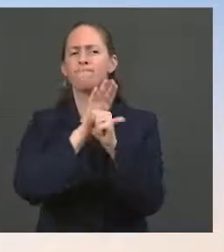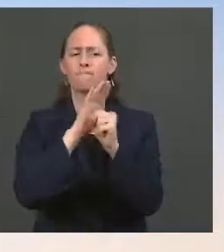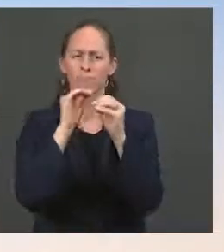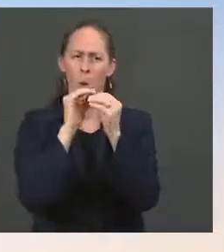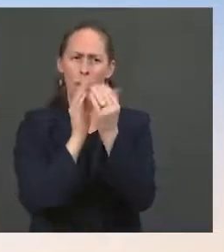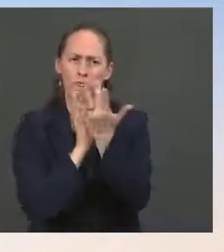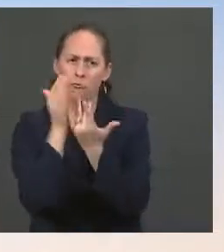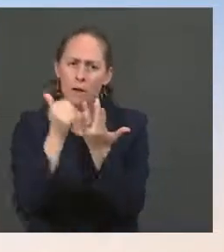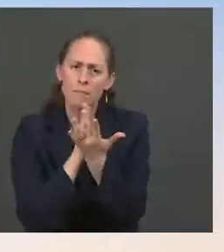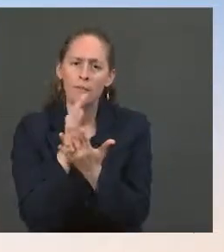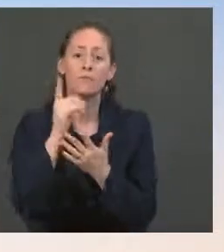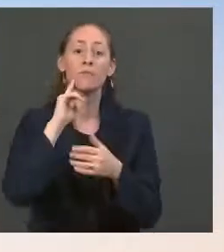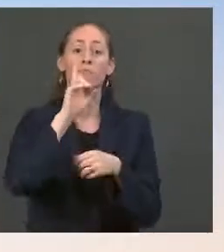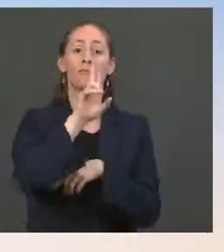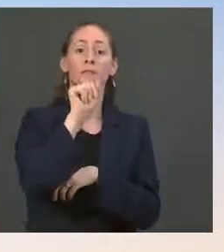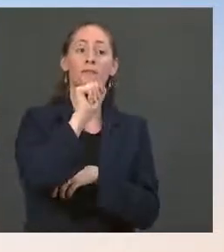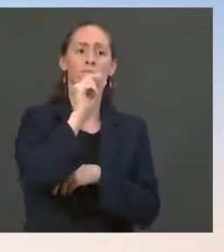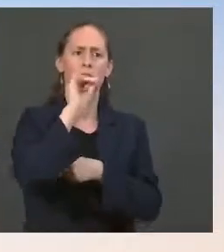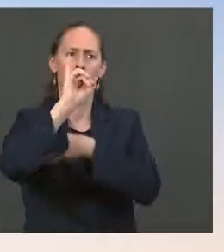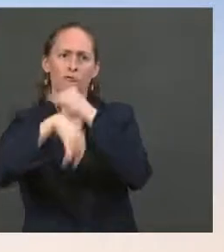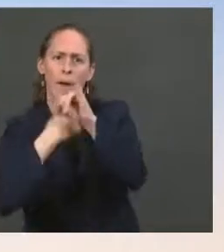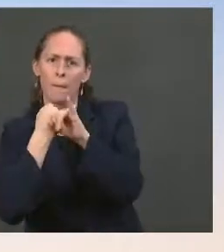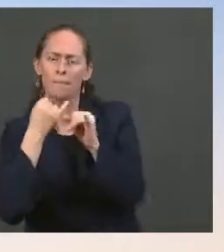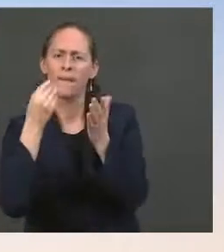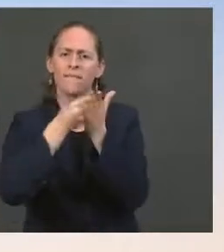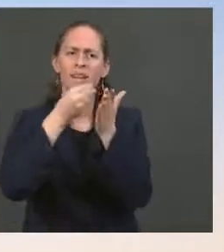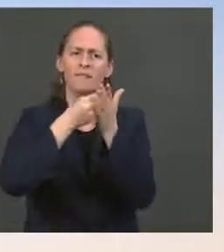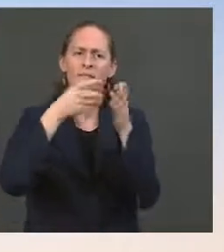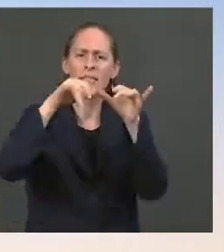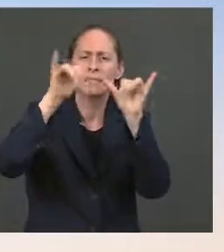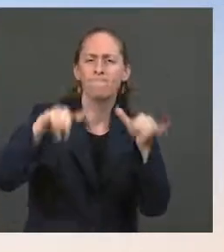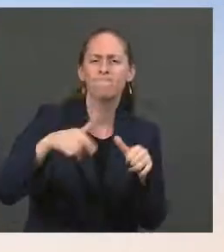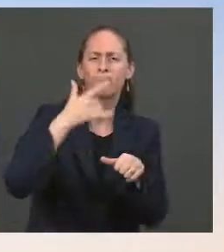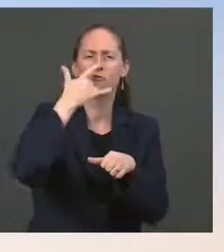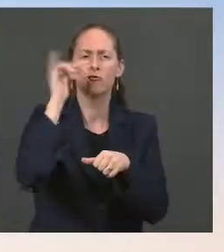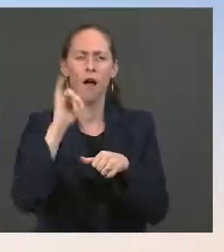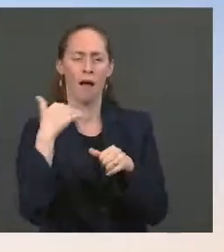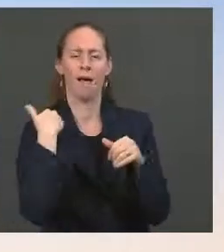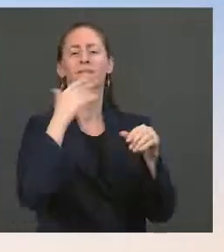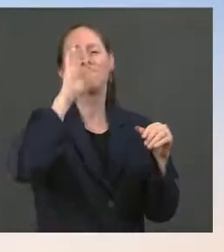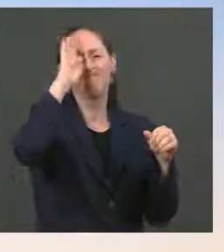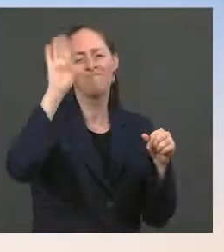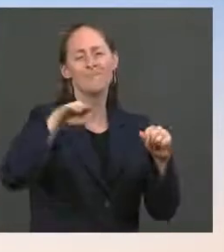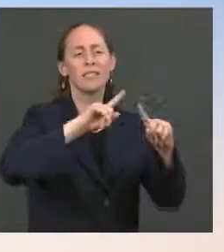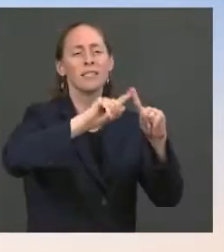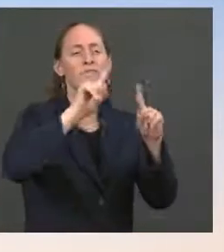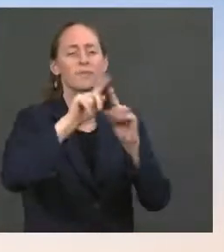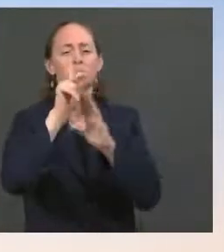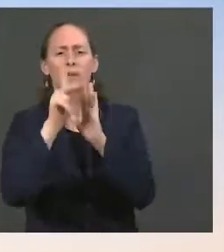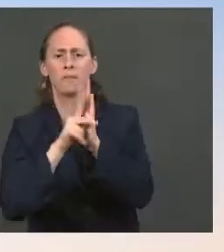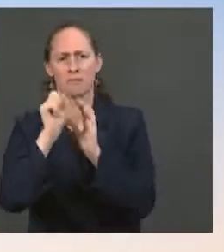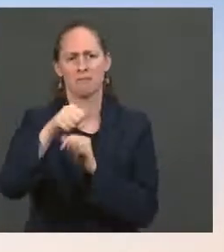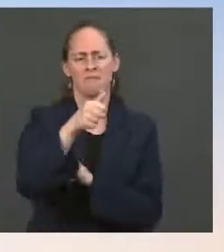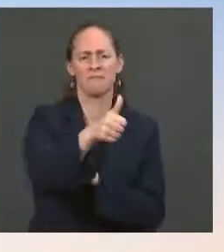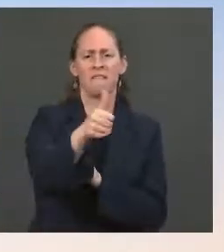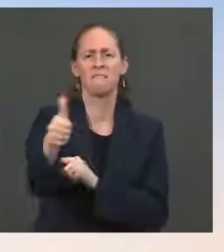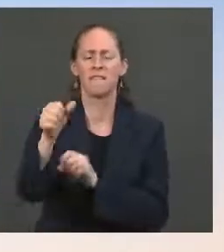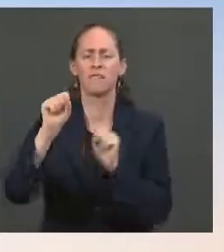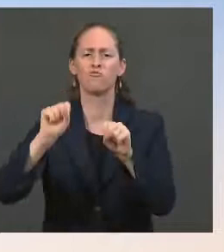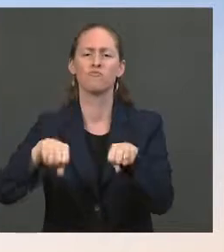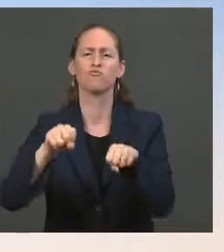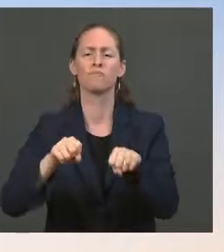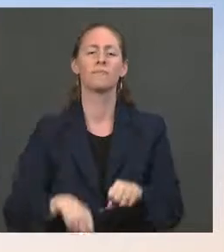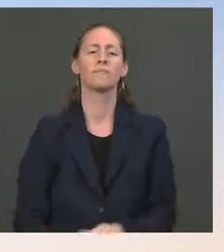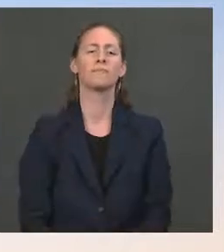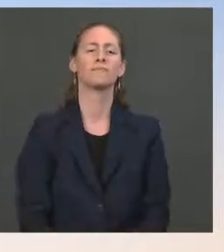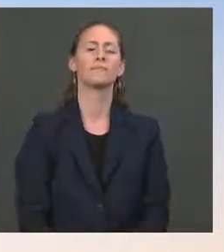international financial systems, and you can see that in policies he's proposed and supported over the course of his presidency and even prior